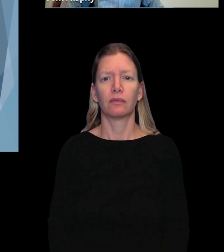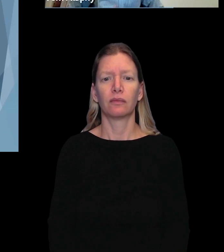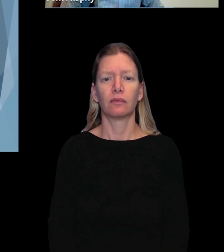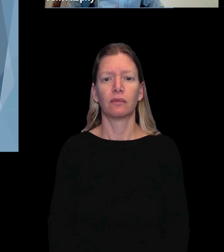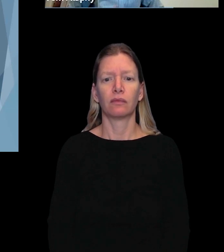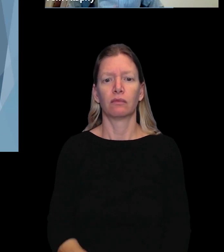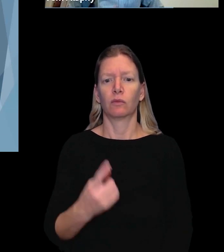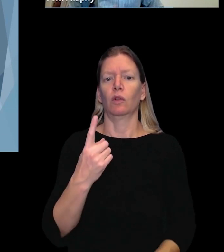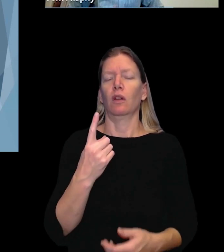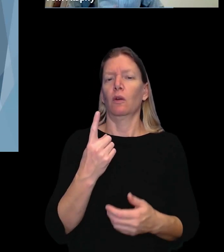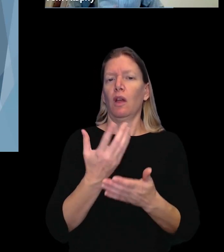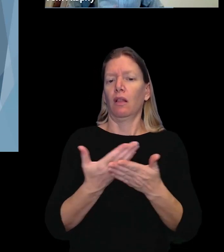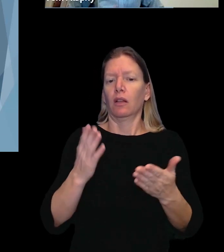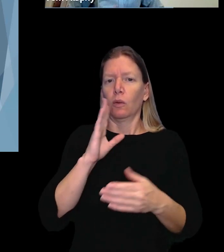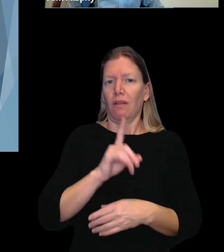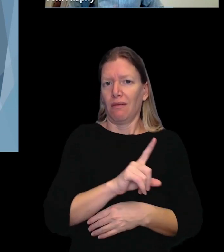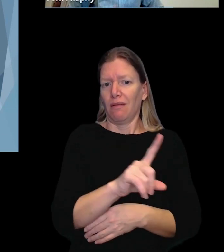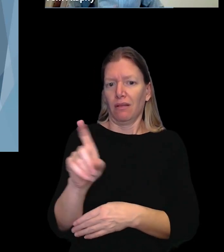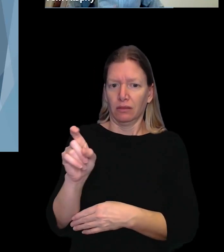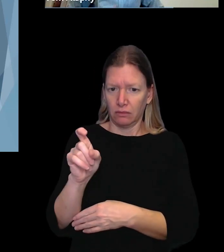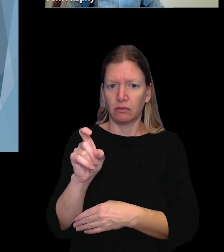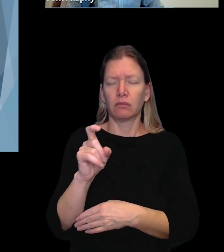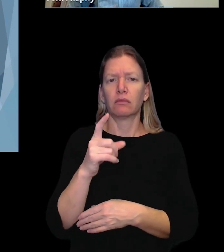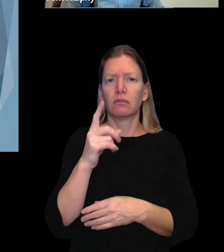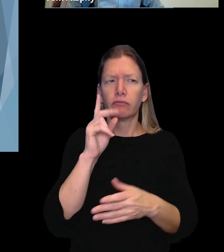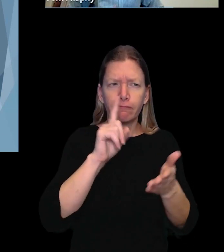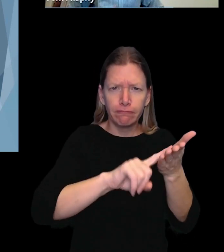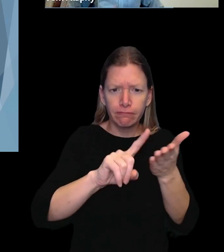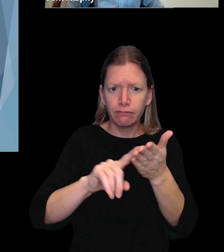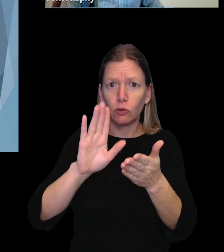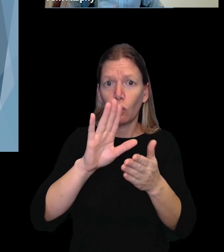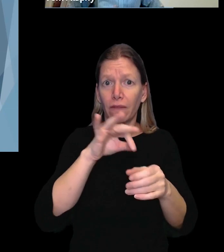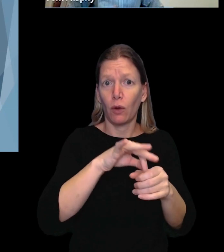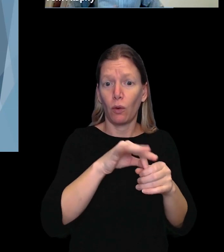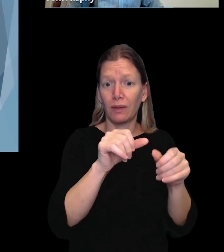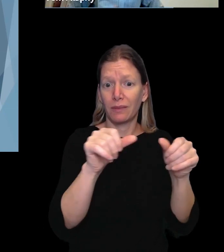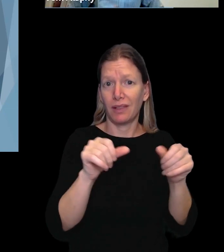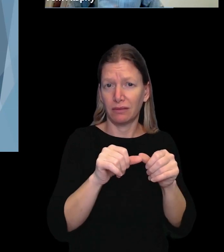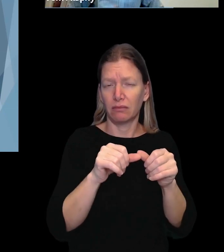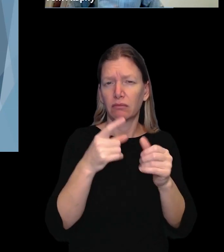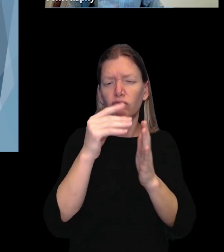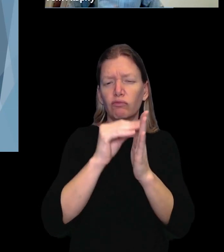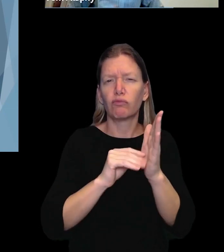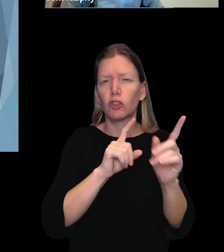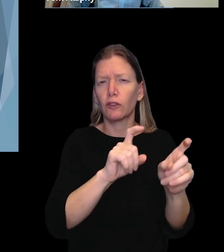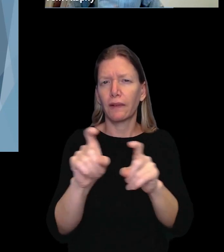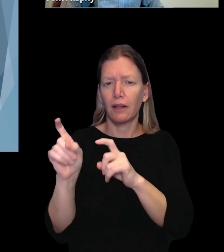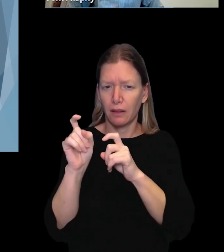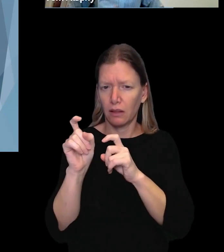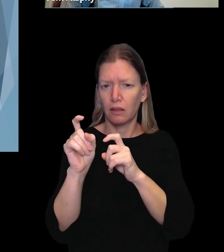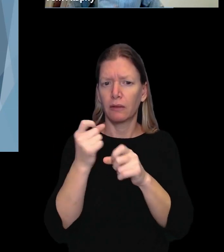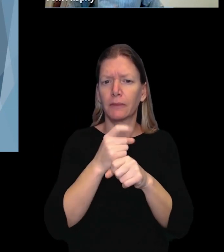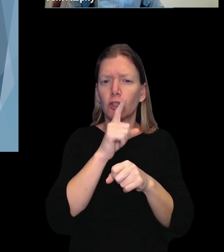So that will be one thing that we'll ask you to be looking for in your polling